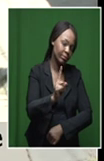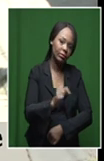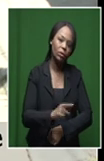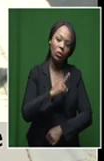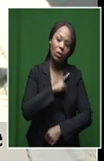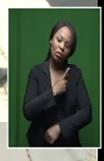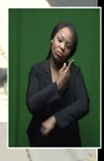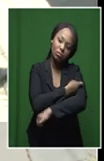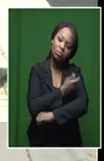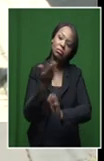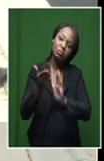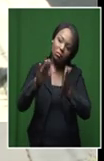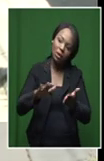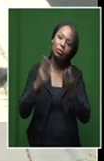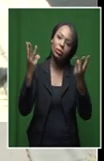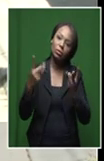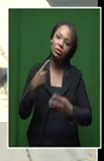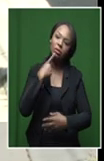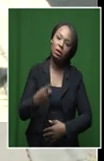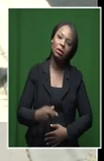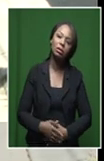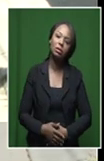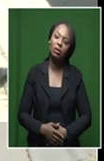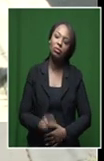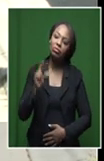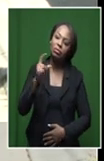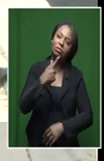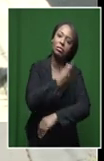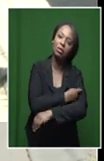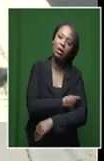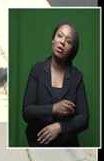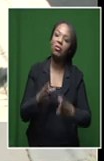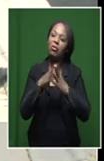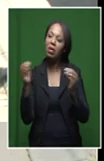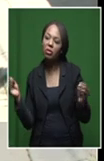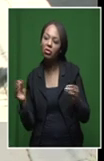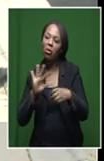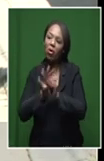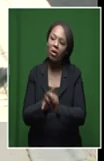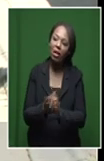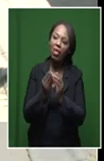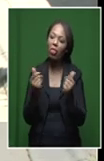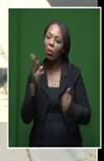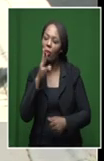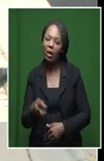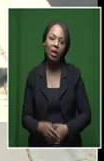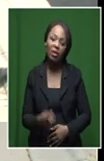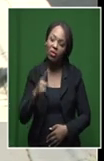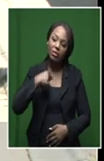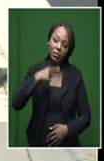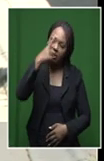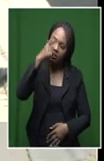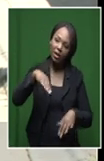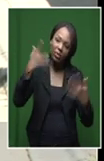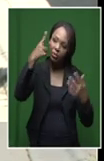ibulala abantu abaningi balibele bona bathi i-vaccine yokuqeda le COVID ayikho lento le mina for mina le